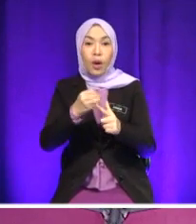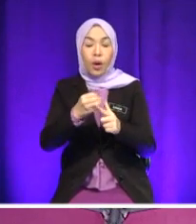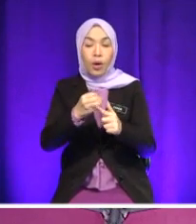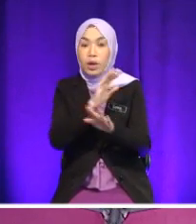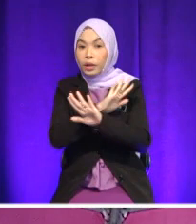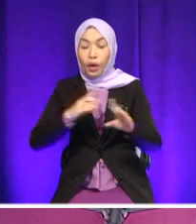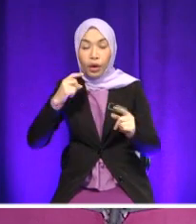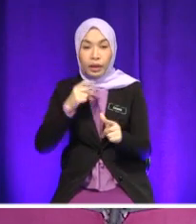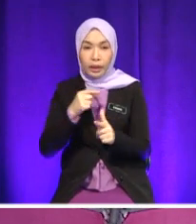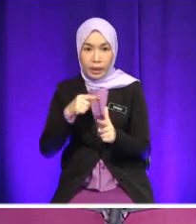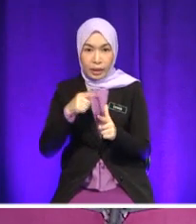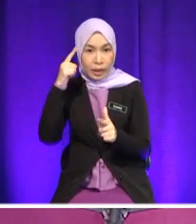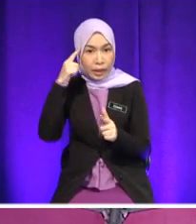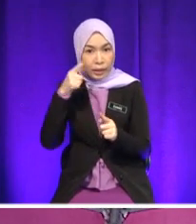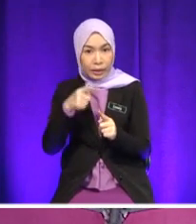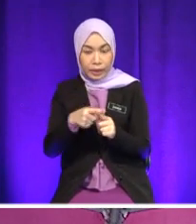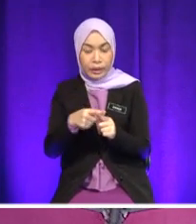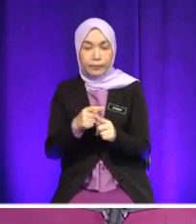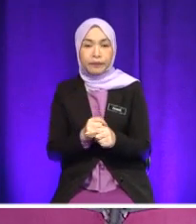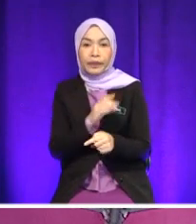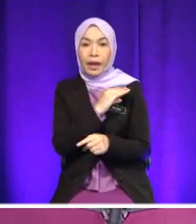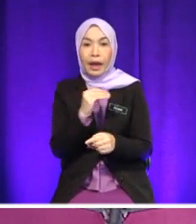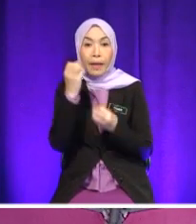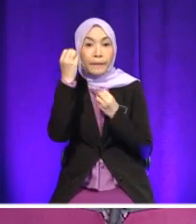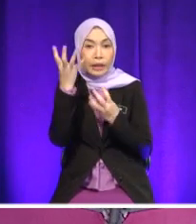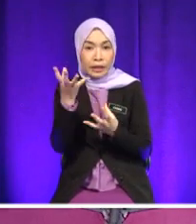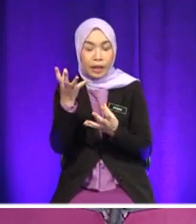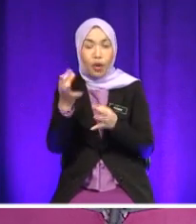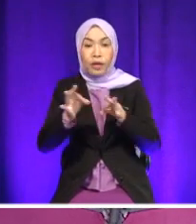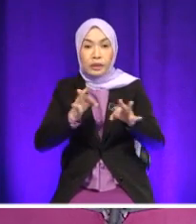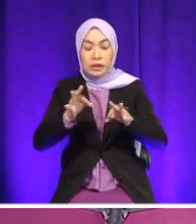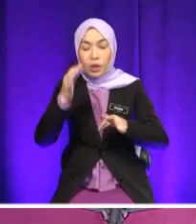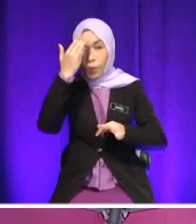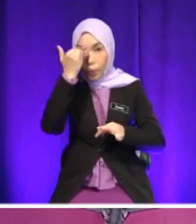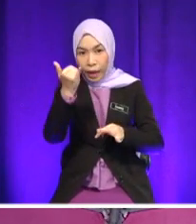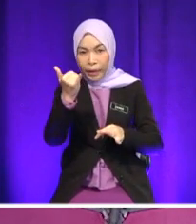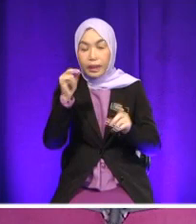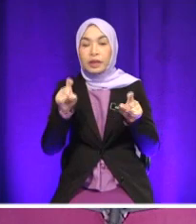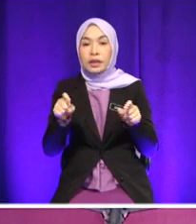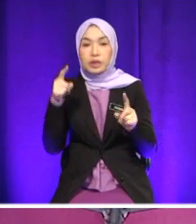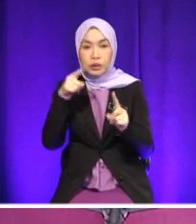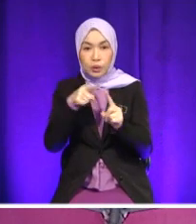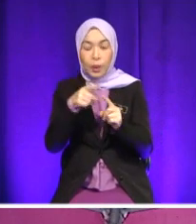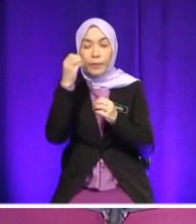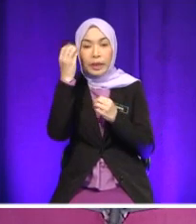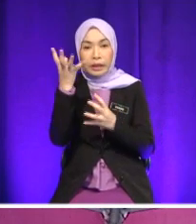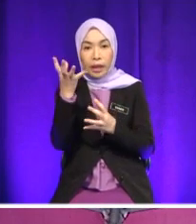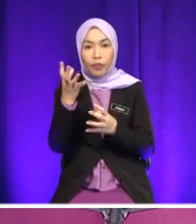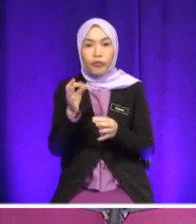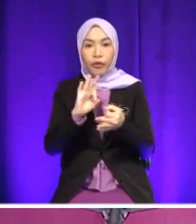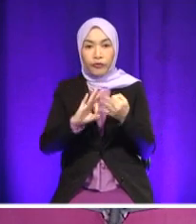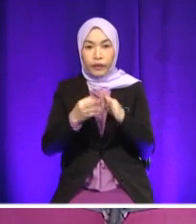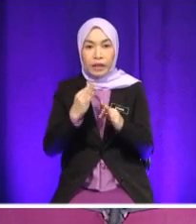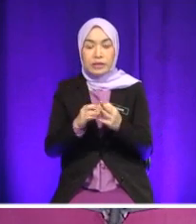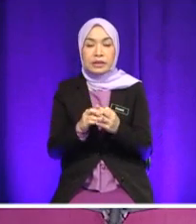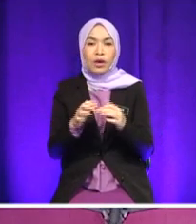your point of view, you need to provide an explanation why, okay? Yeah. So you need to tell your friends why you think that she should